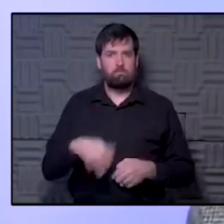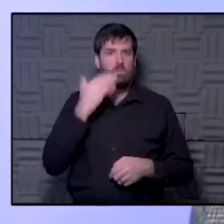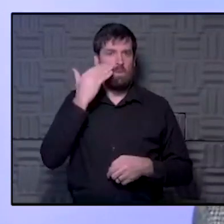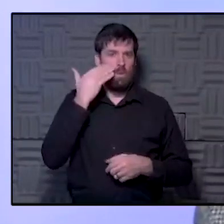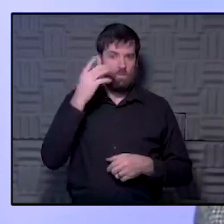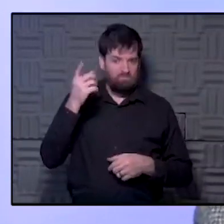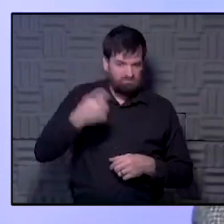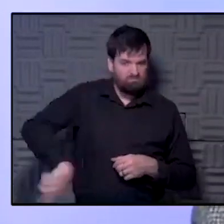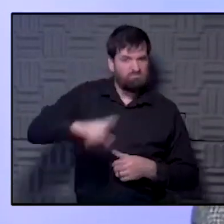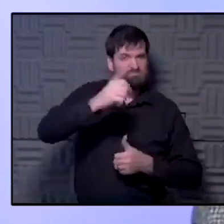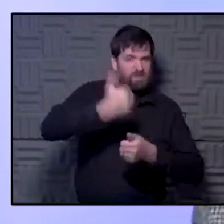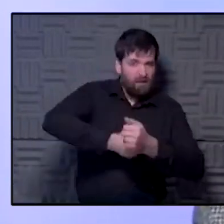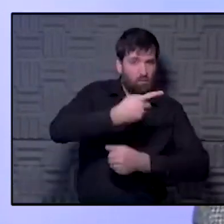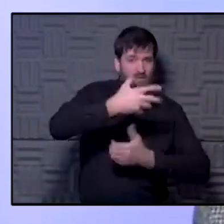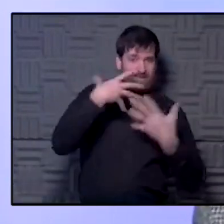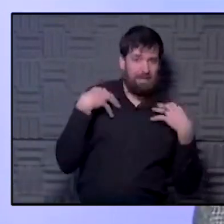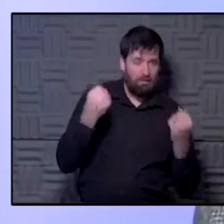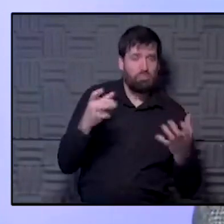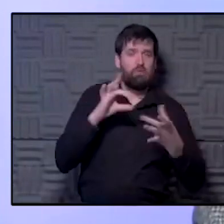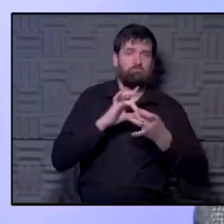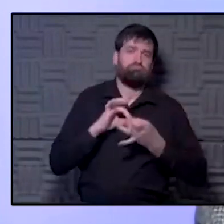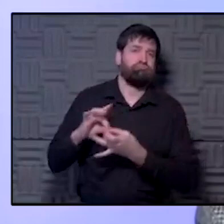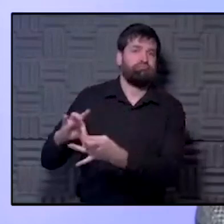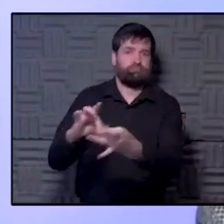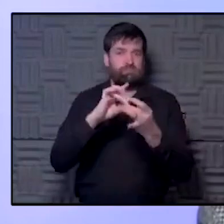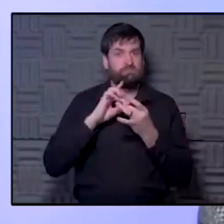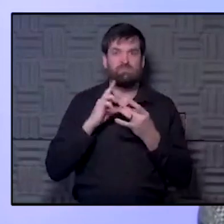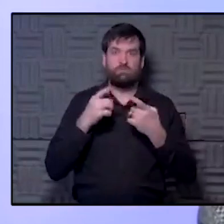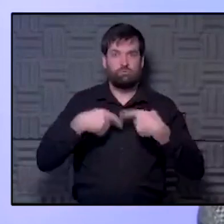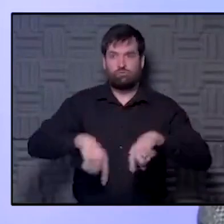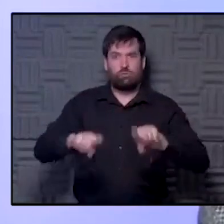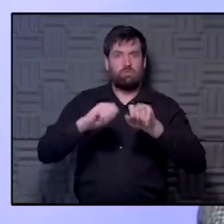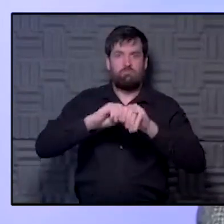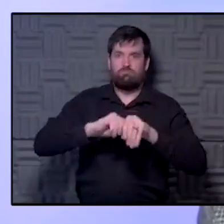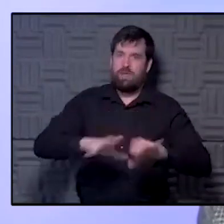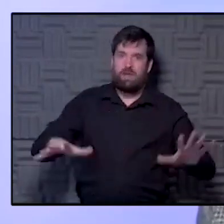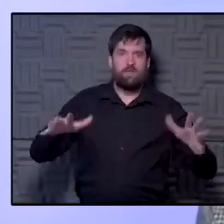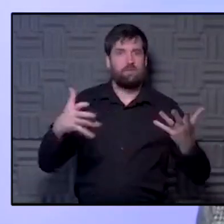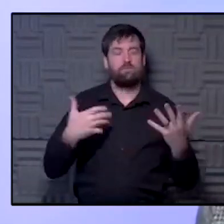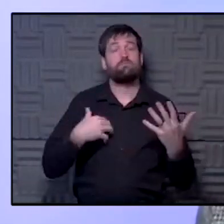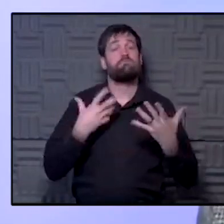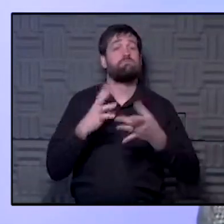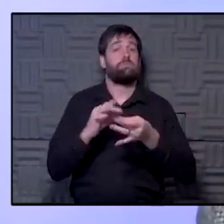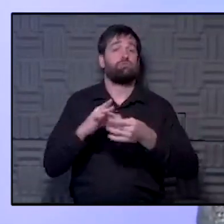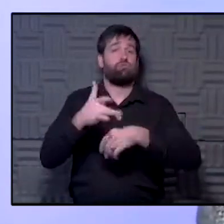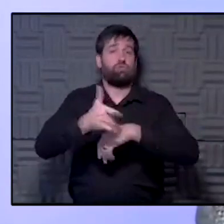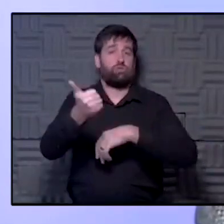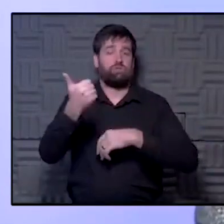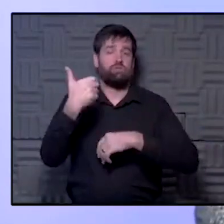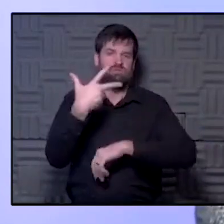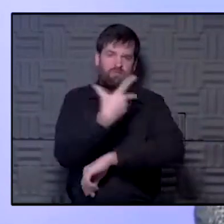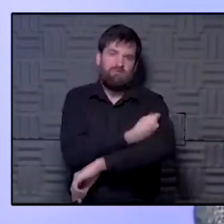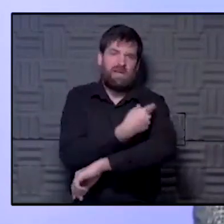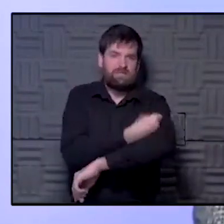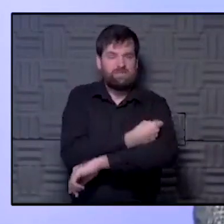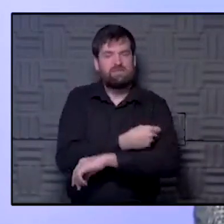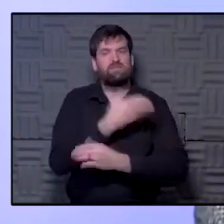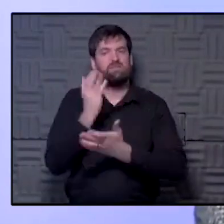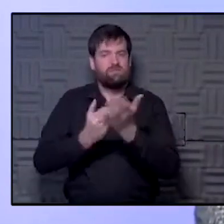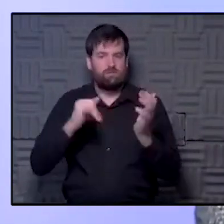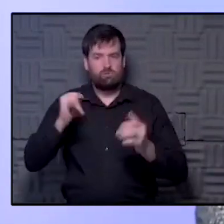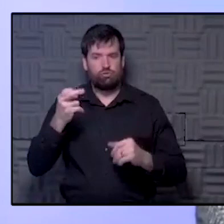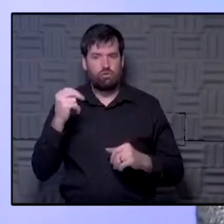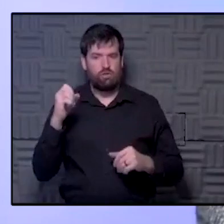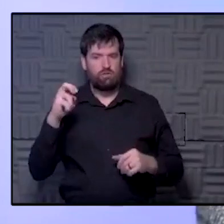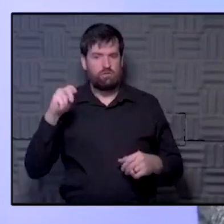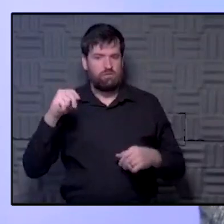health is connected to everybody's else's, especially in a pandemic like this. So that's why I said earlier, we're doing vaccination of some Johnson County